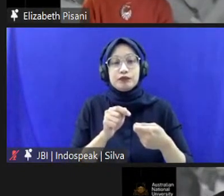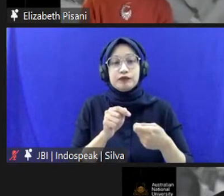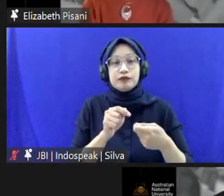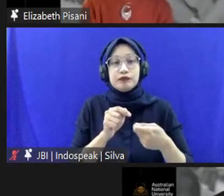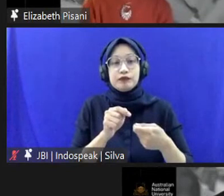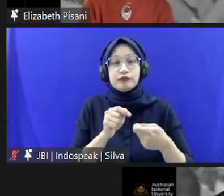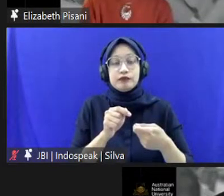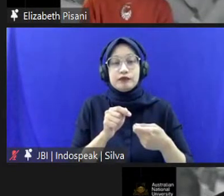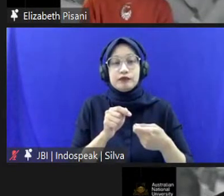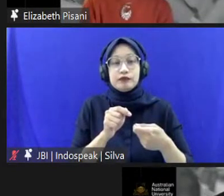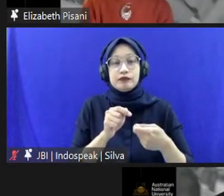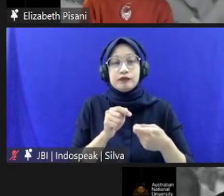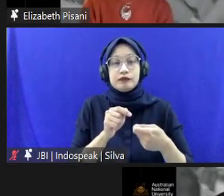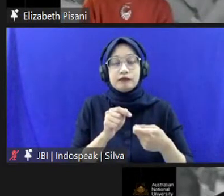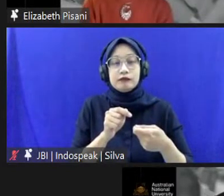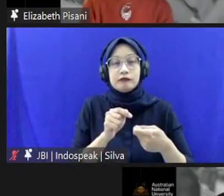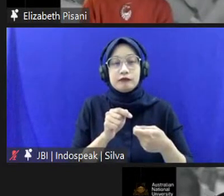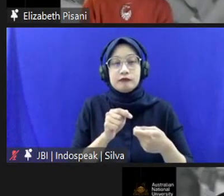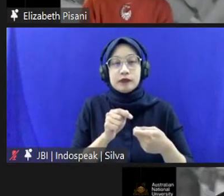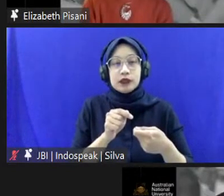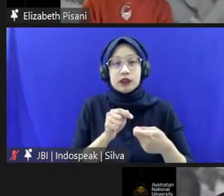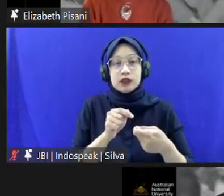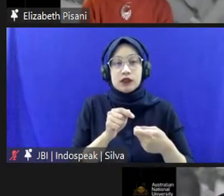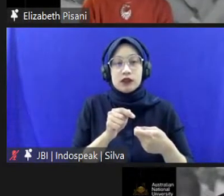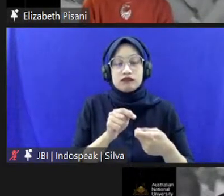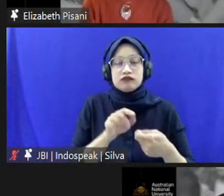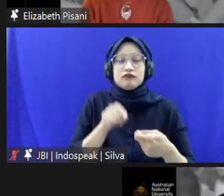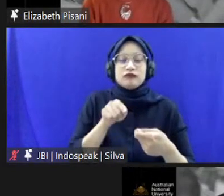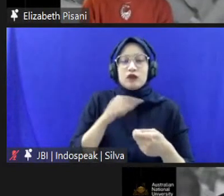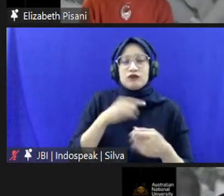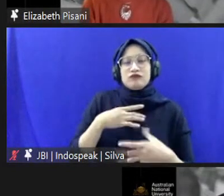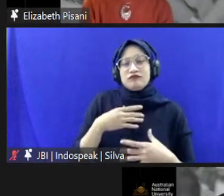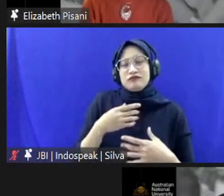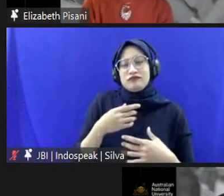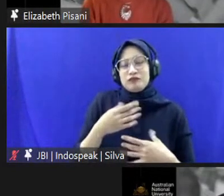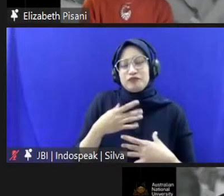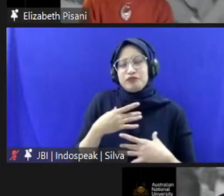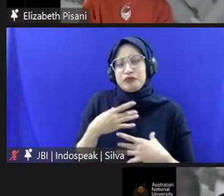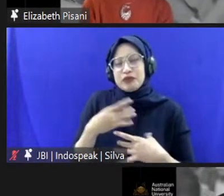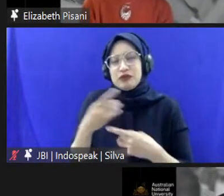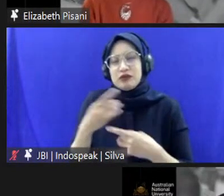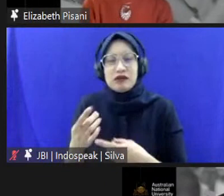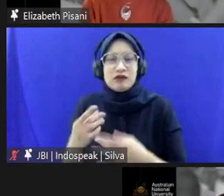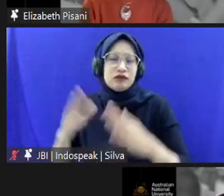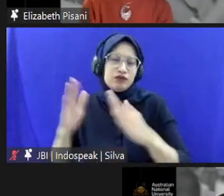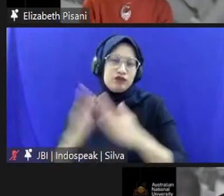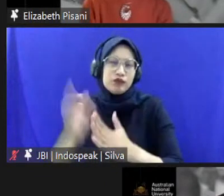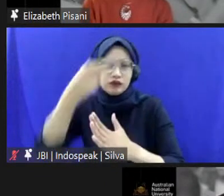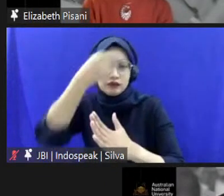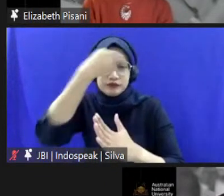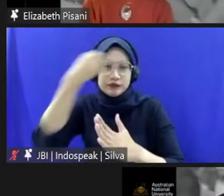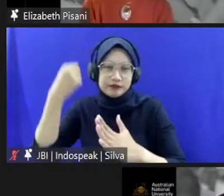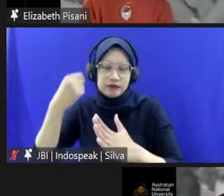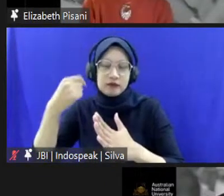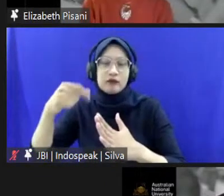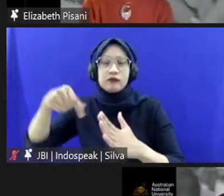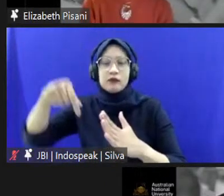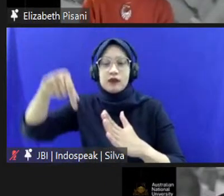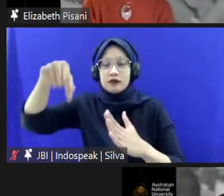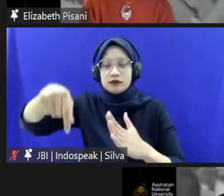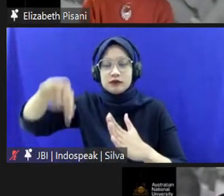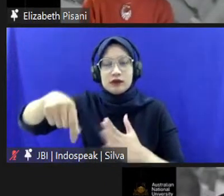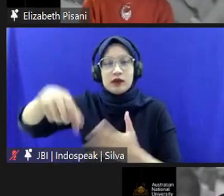interesting to open the hospital in the rural area unless the